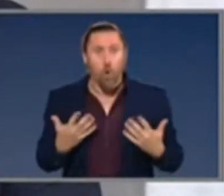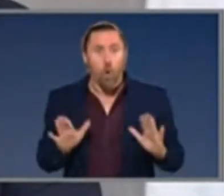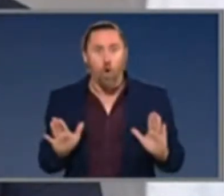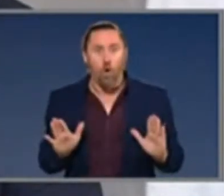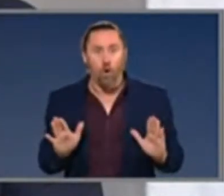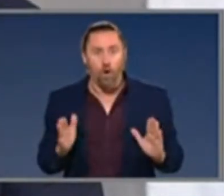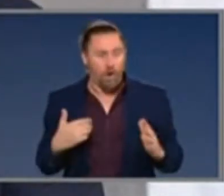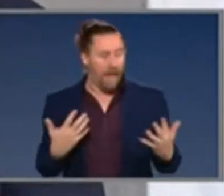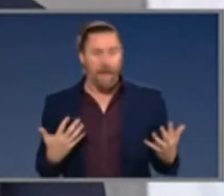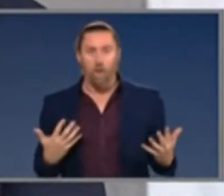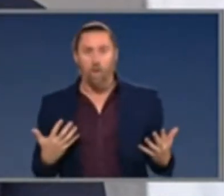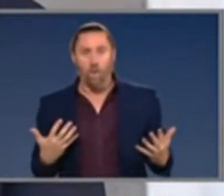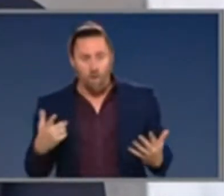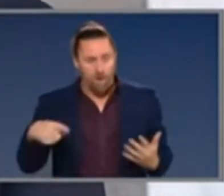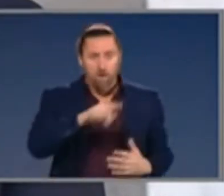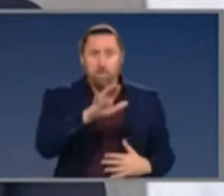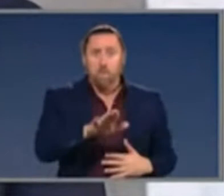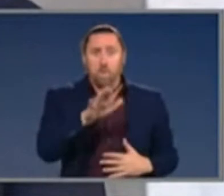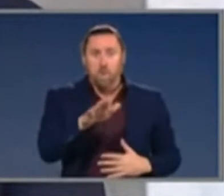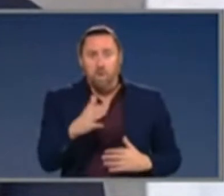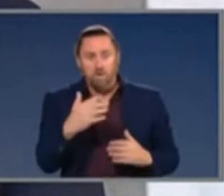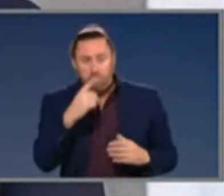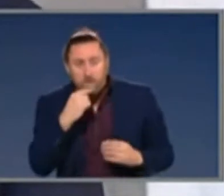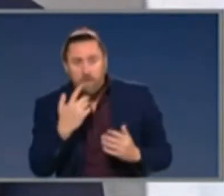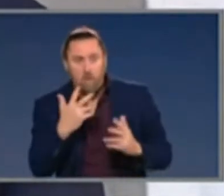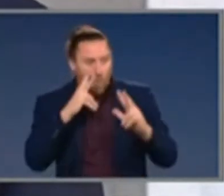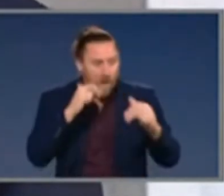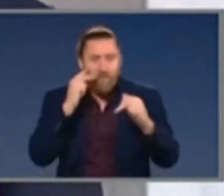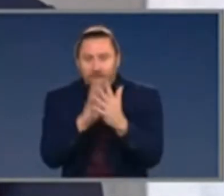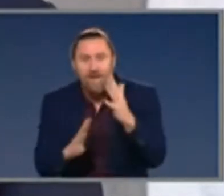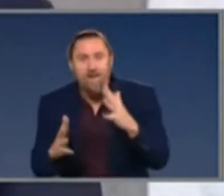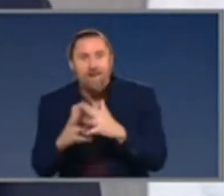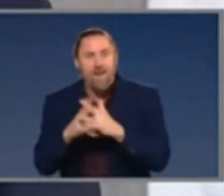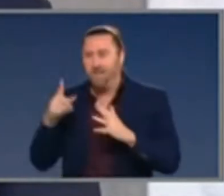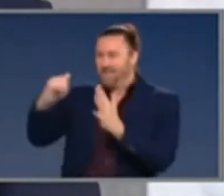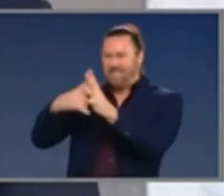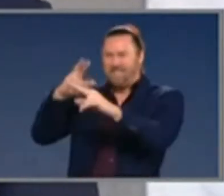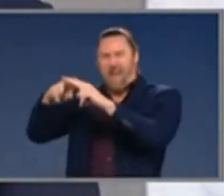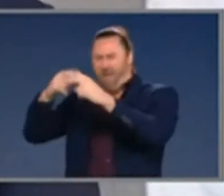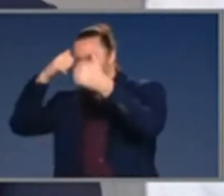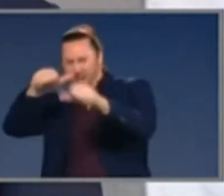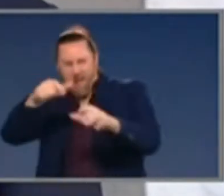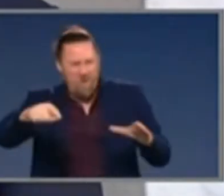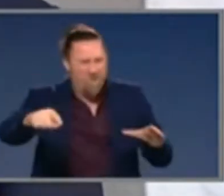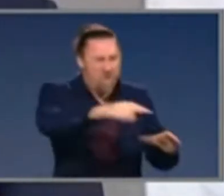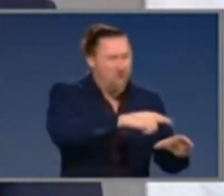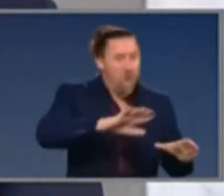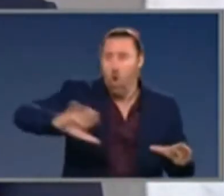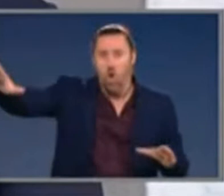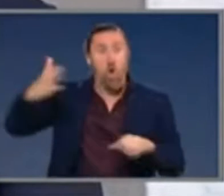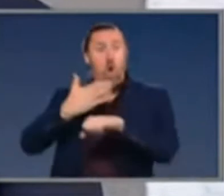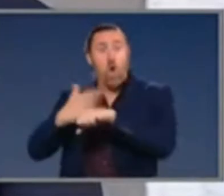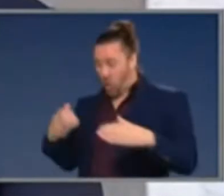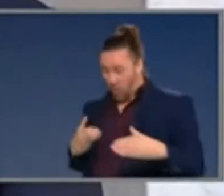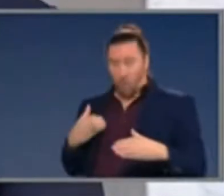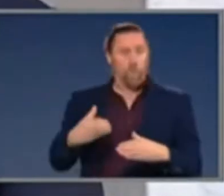that placed an incredible strain on getting the continuity of care, staff that had to be drawn from not the